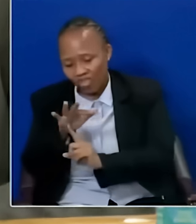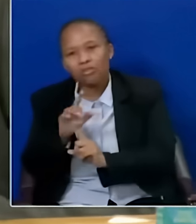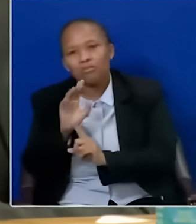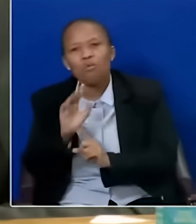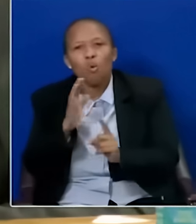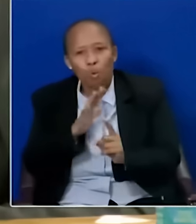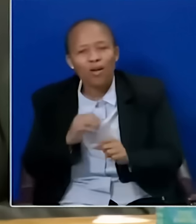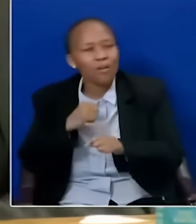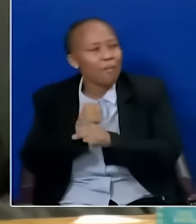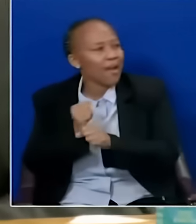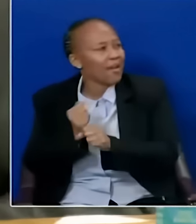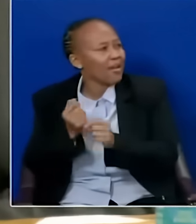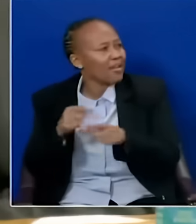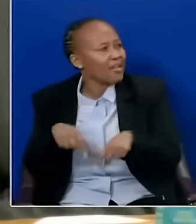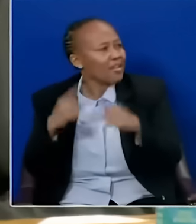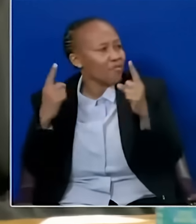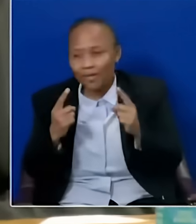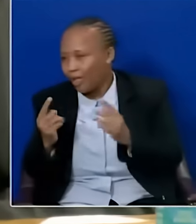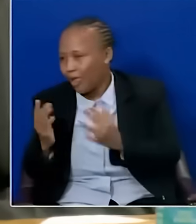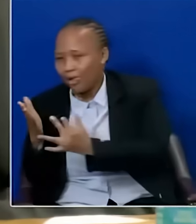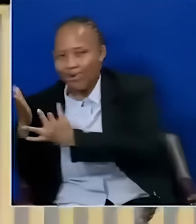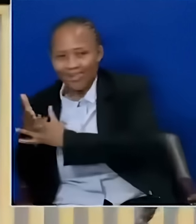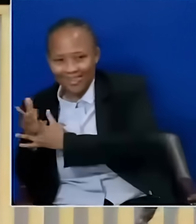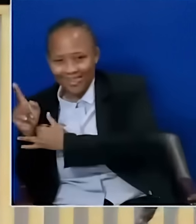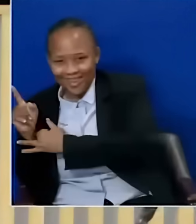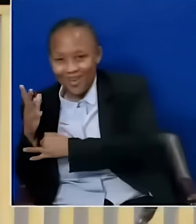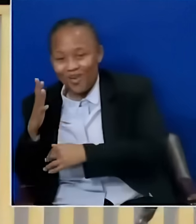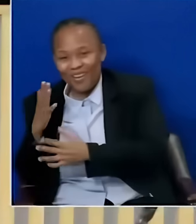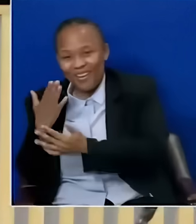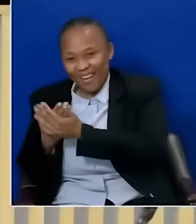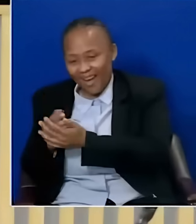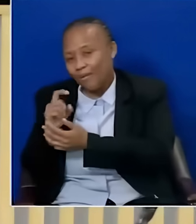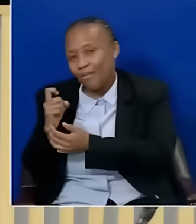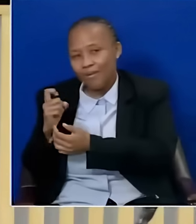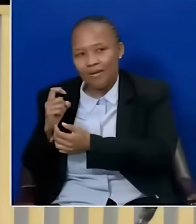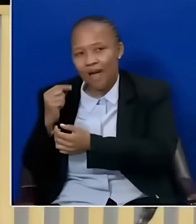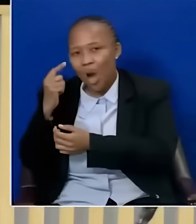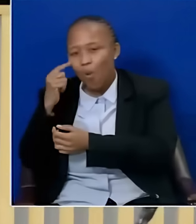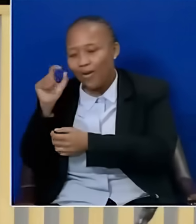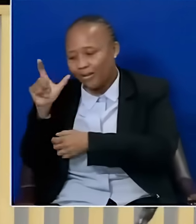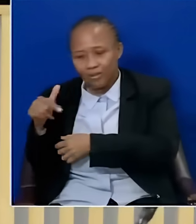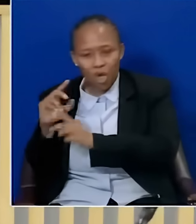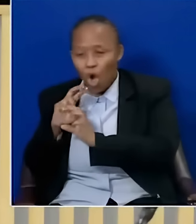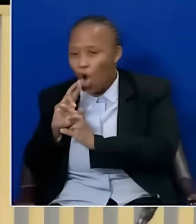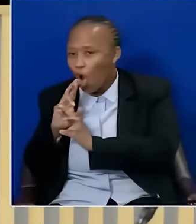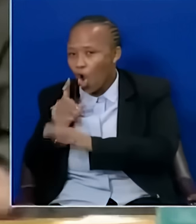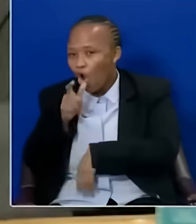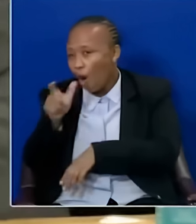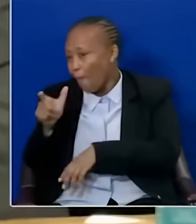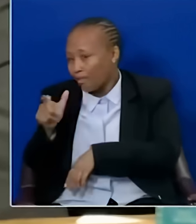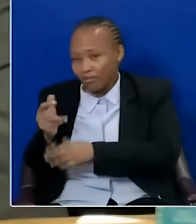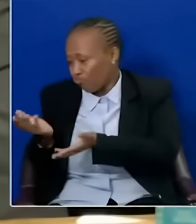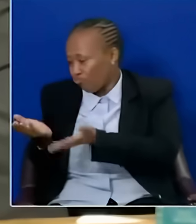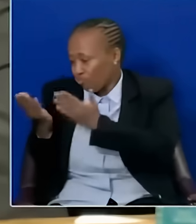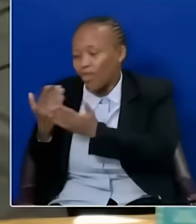witness to Well, comment? can you comment on what I put to you in relation to whether this is deliberate sabotage